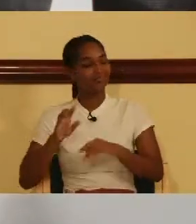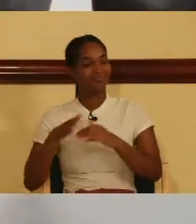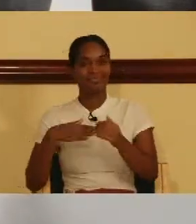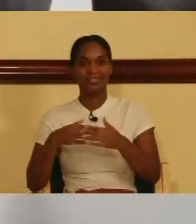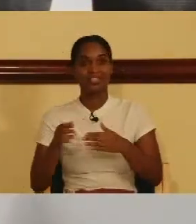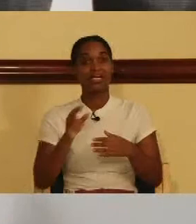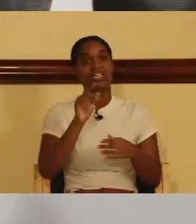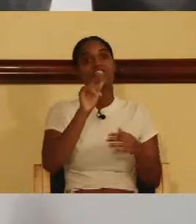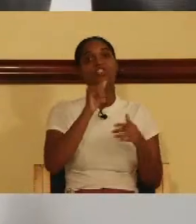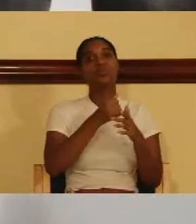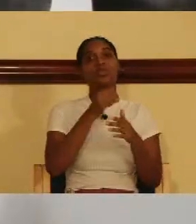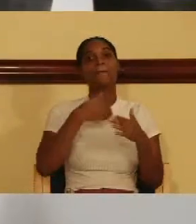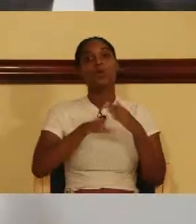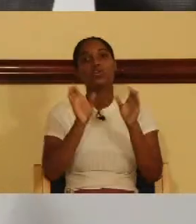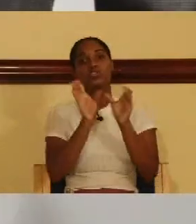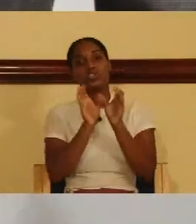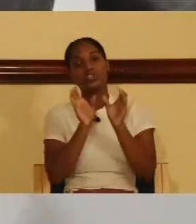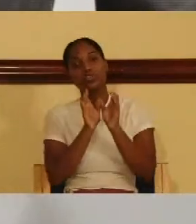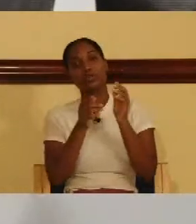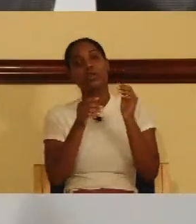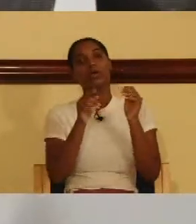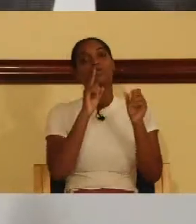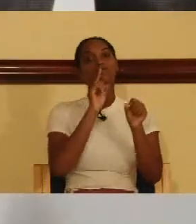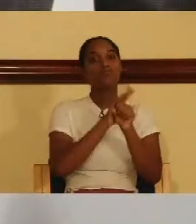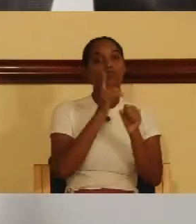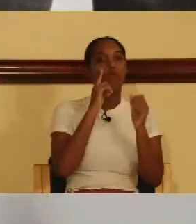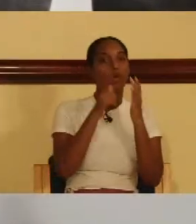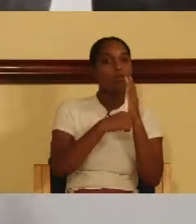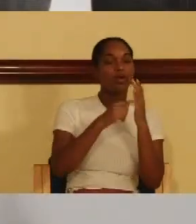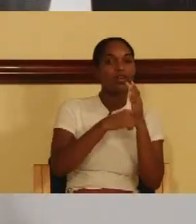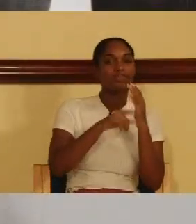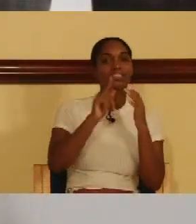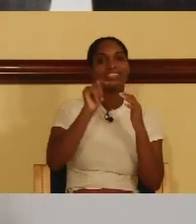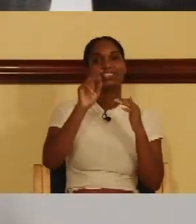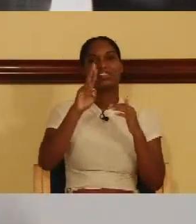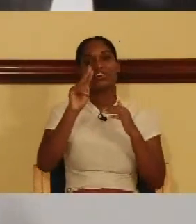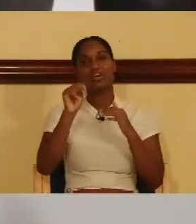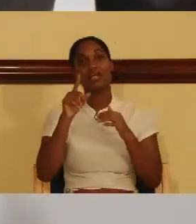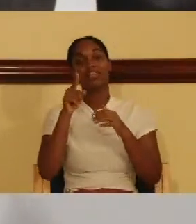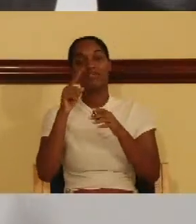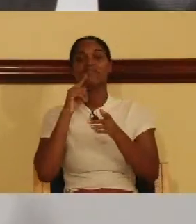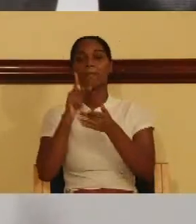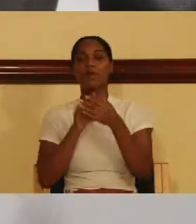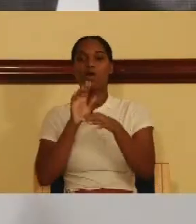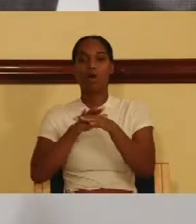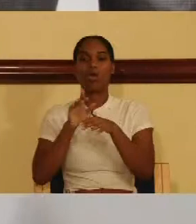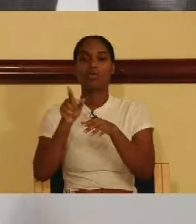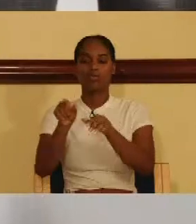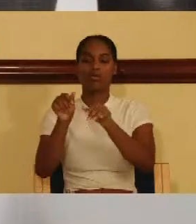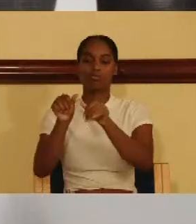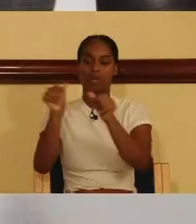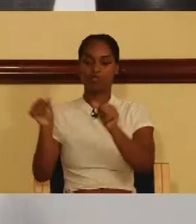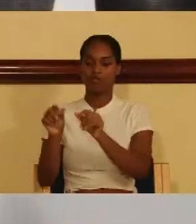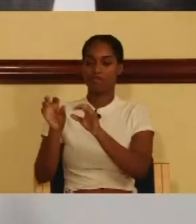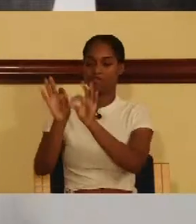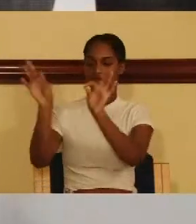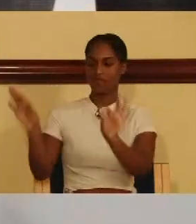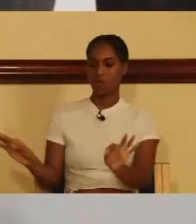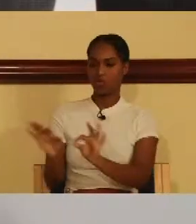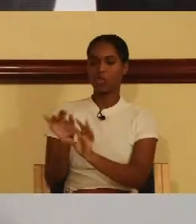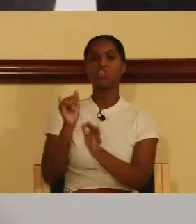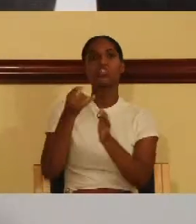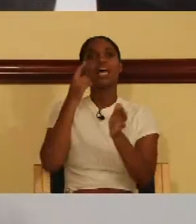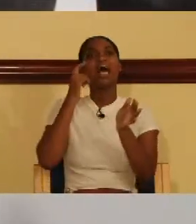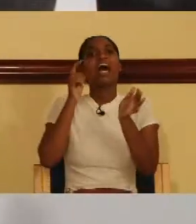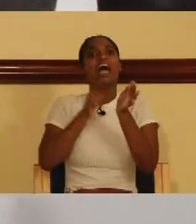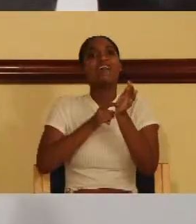birth certificate, proof of qualifications, if any, and there is a section on our application form that asks you to just identify